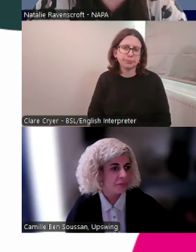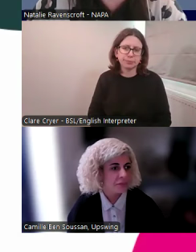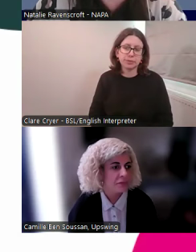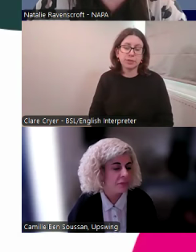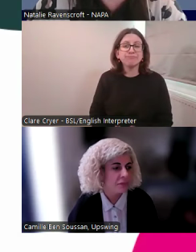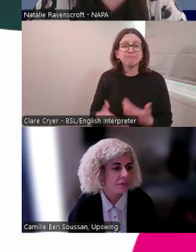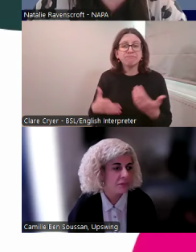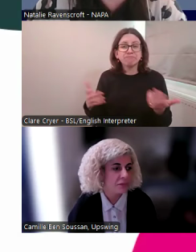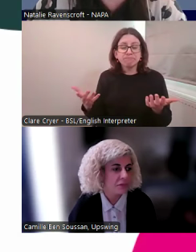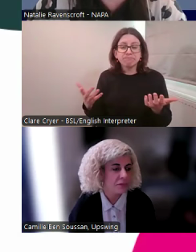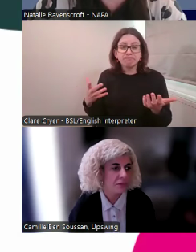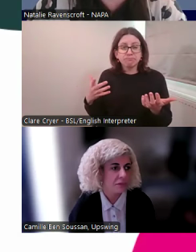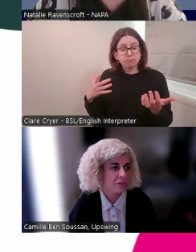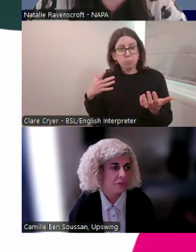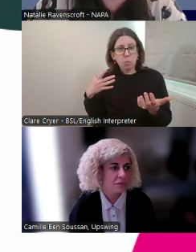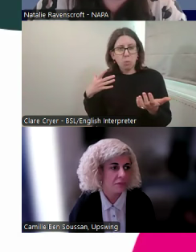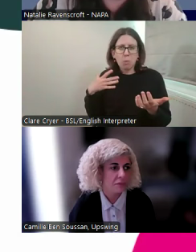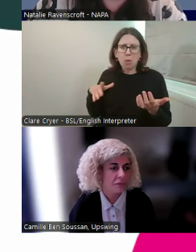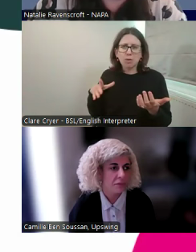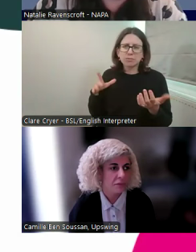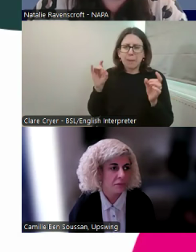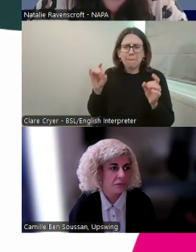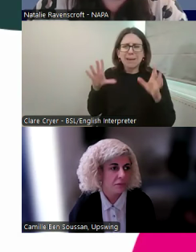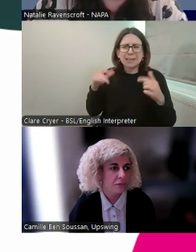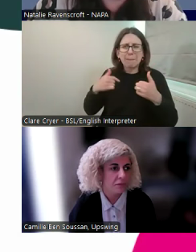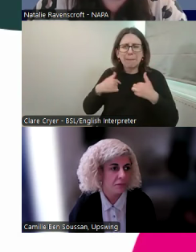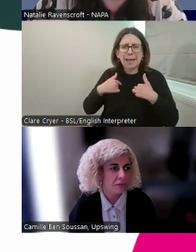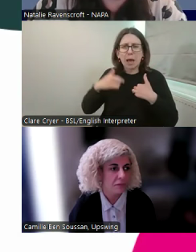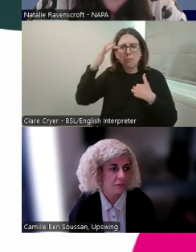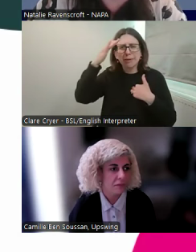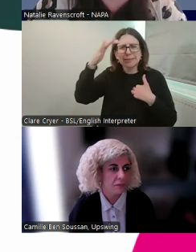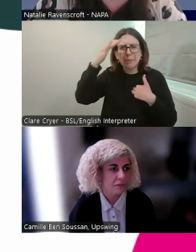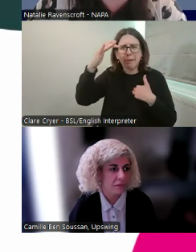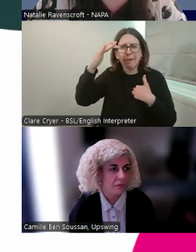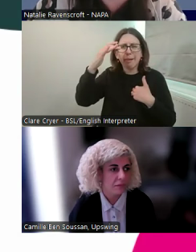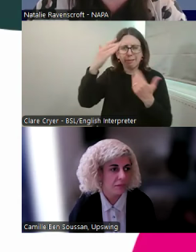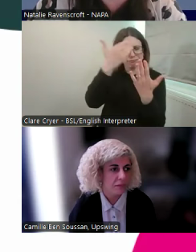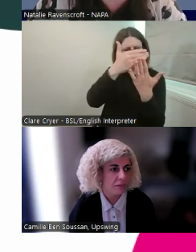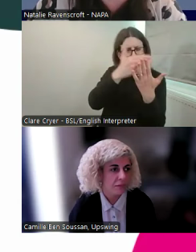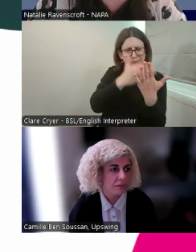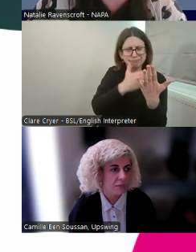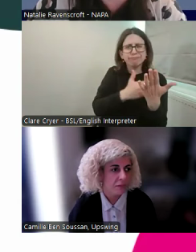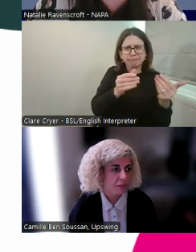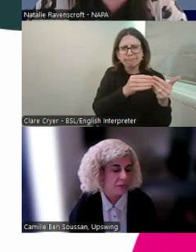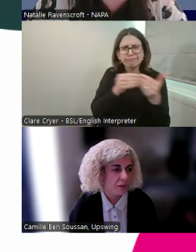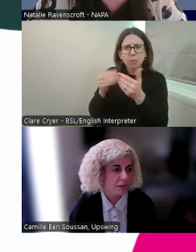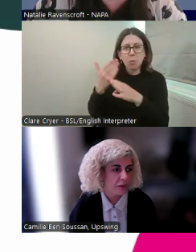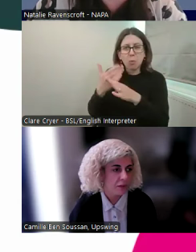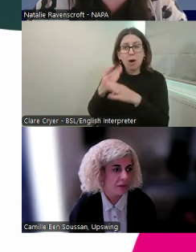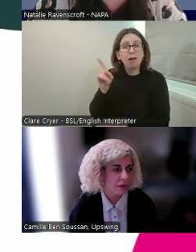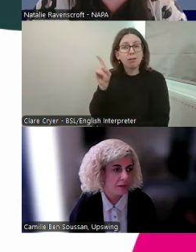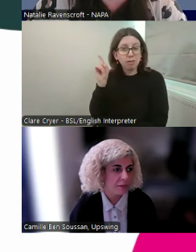So I just wanted to highlight this Magic Me principle. We have a set of principles that guide our work. This one feels